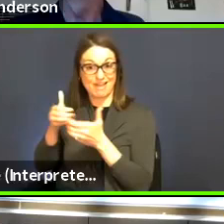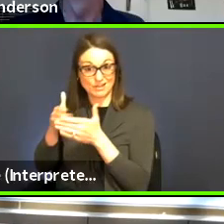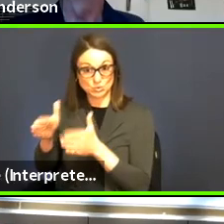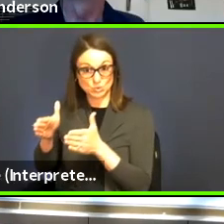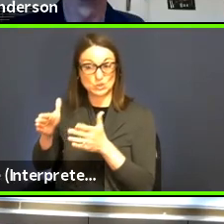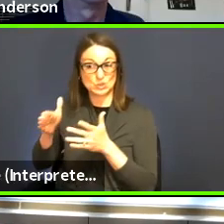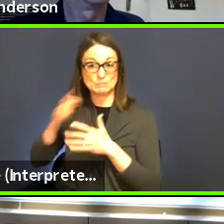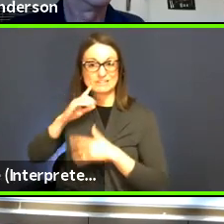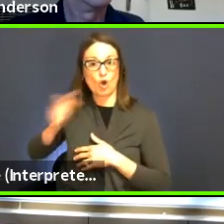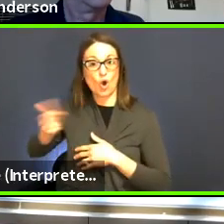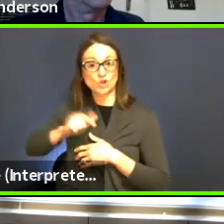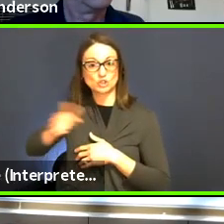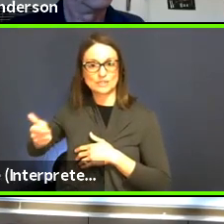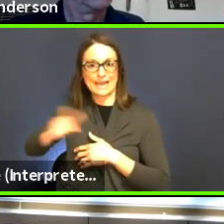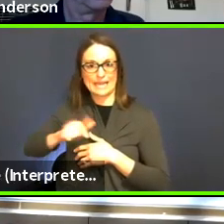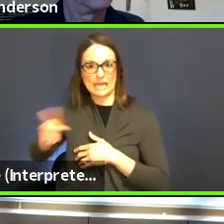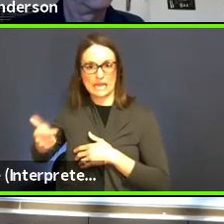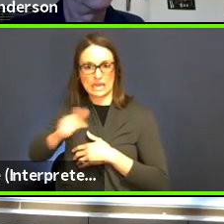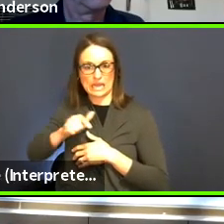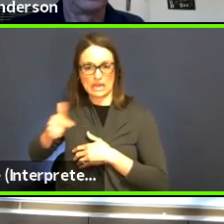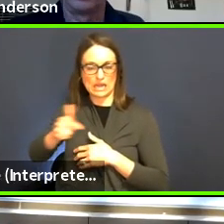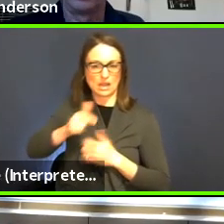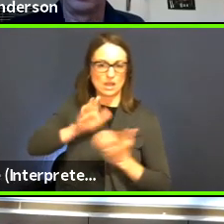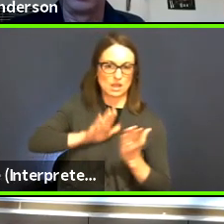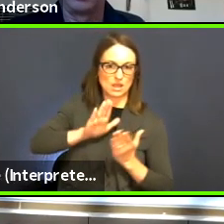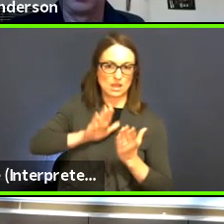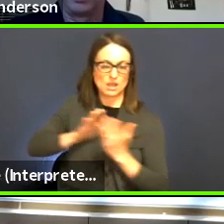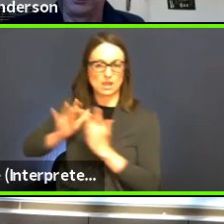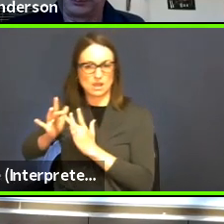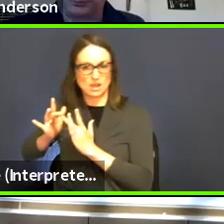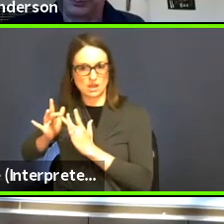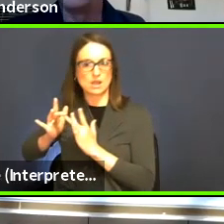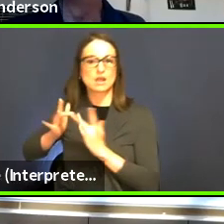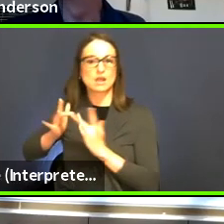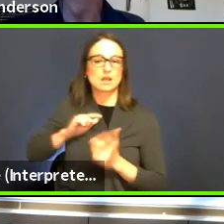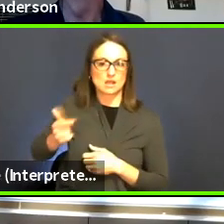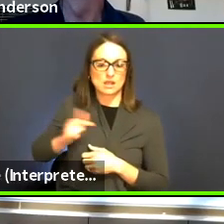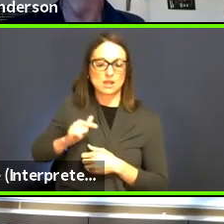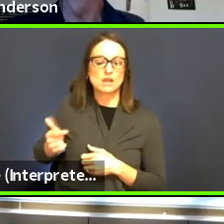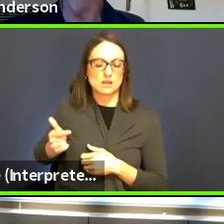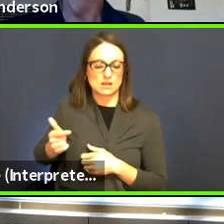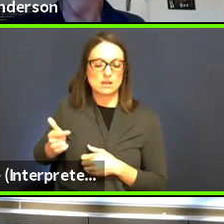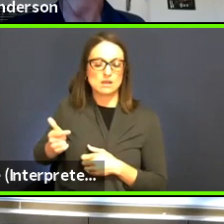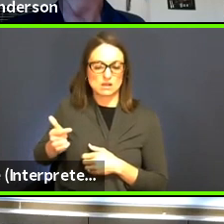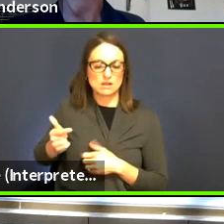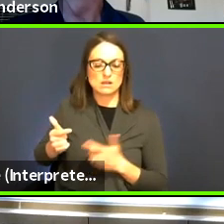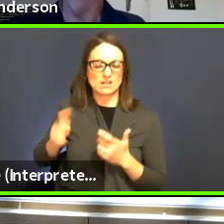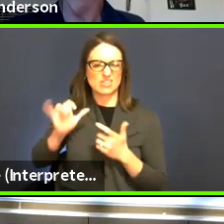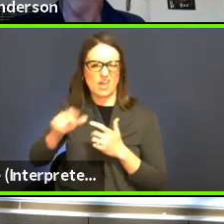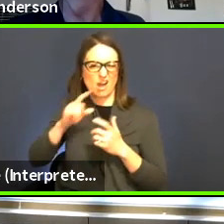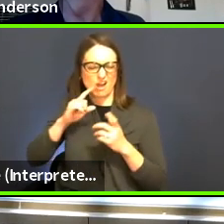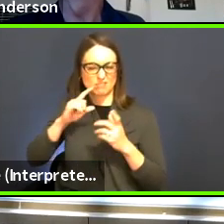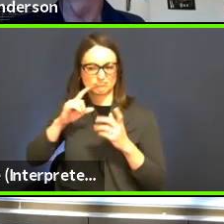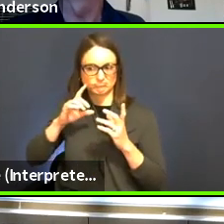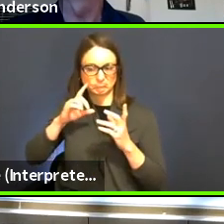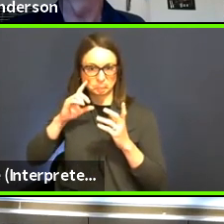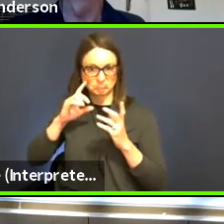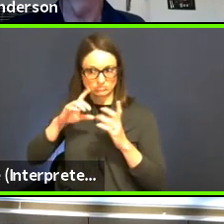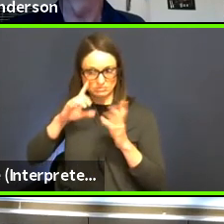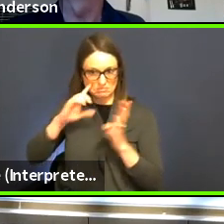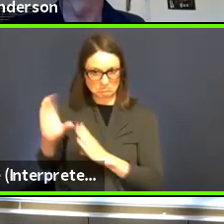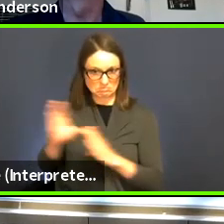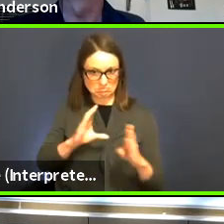alternating aspect of synchronous, asynchronous pedagogy and delivery, we